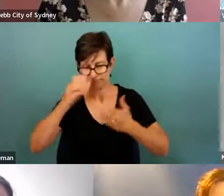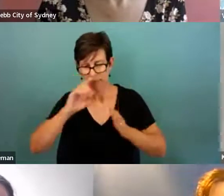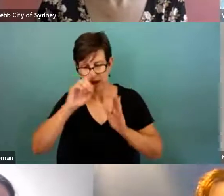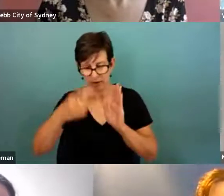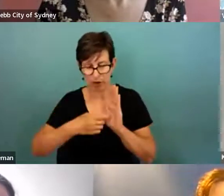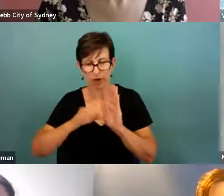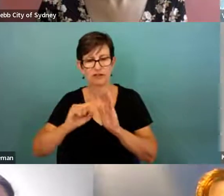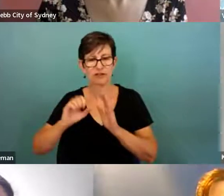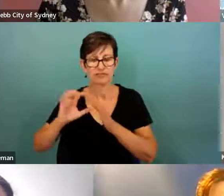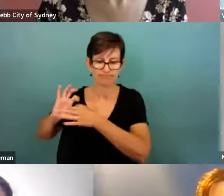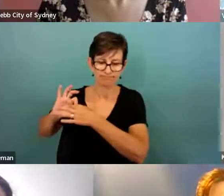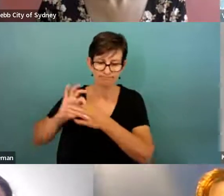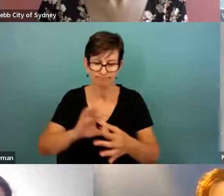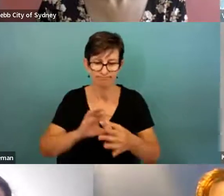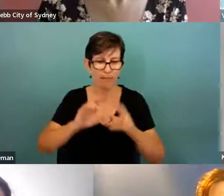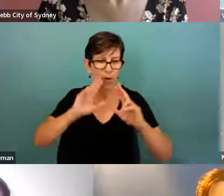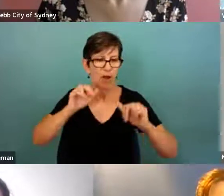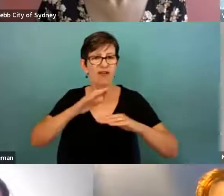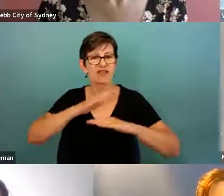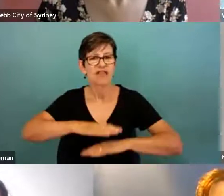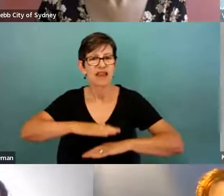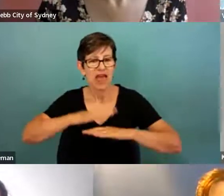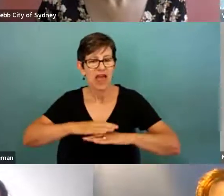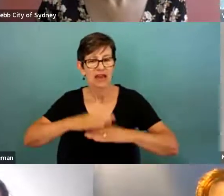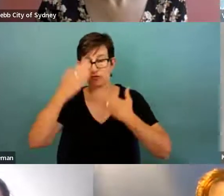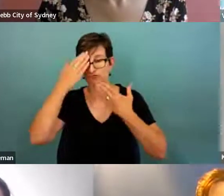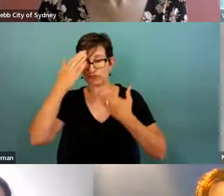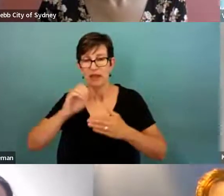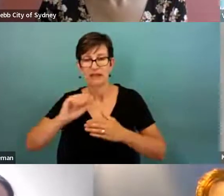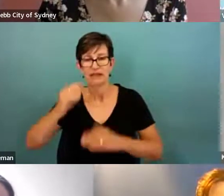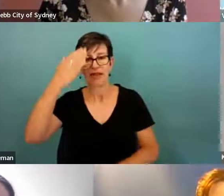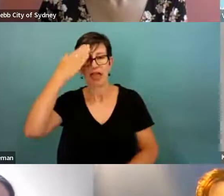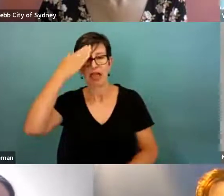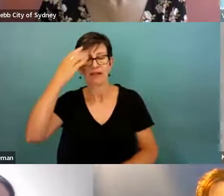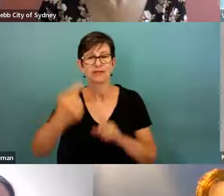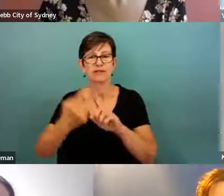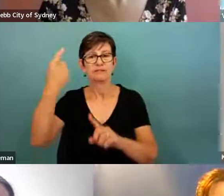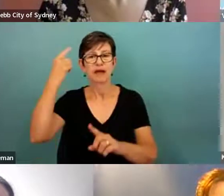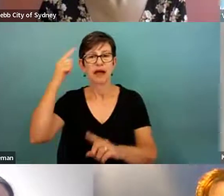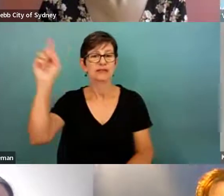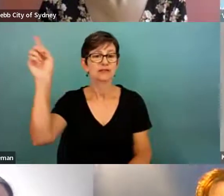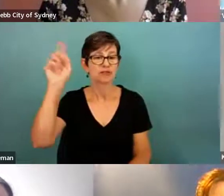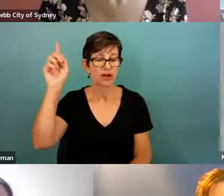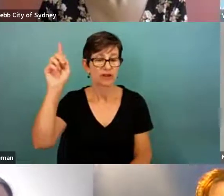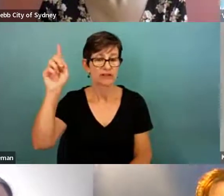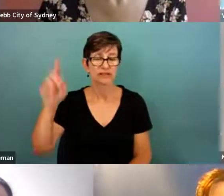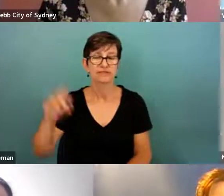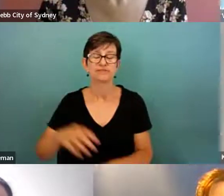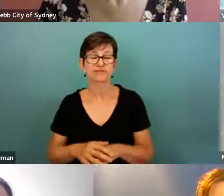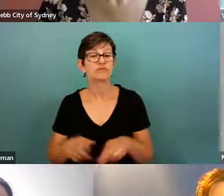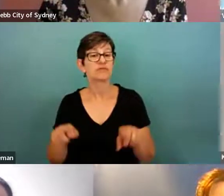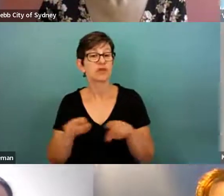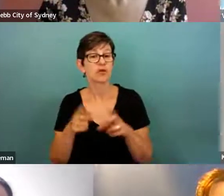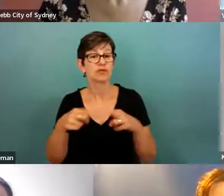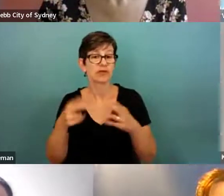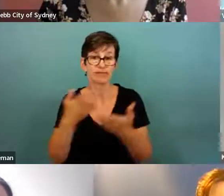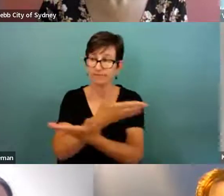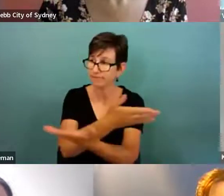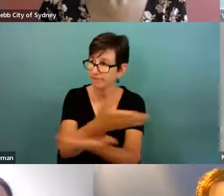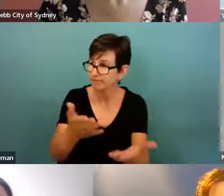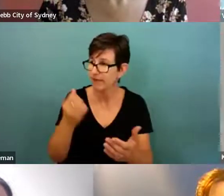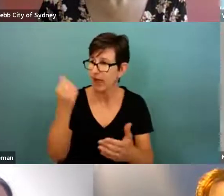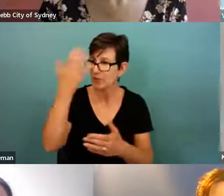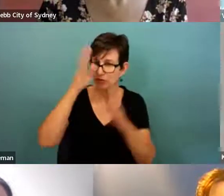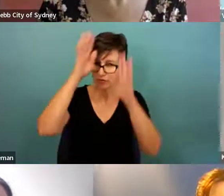traditional custodians of this land, and I pay my respects to elders past and present, and extend that respect to any Aboriginal or Torres